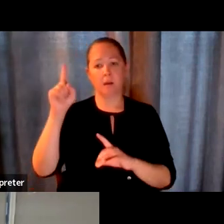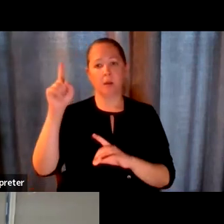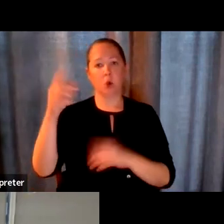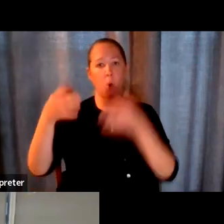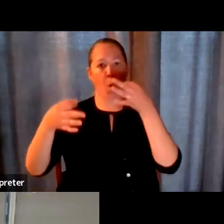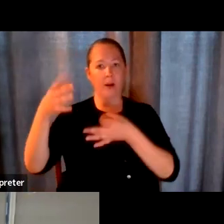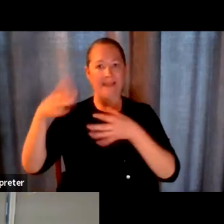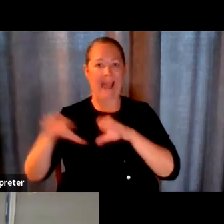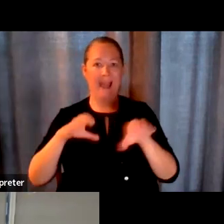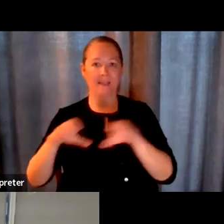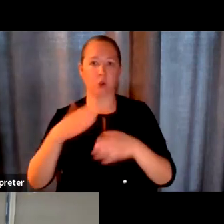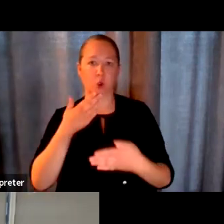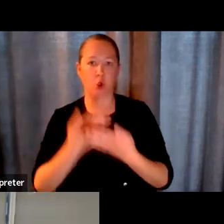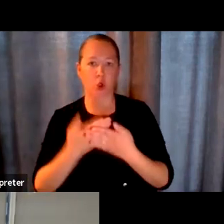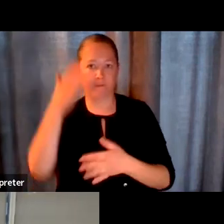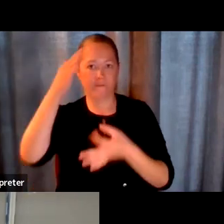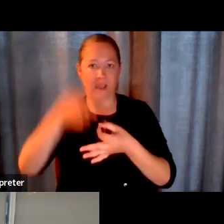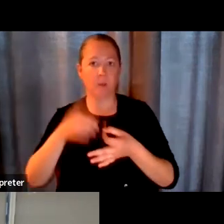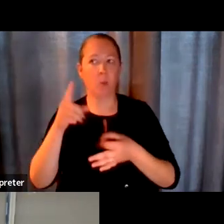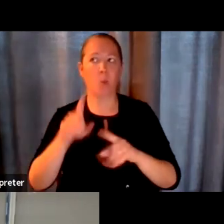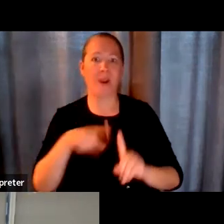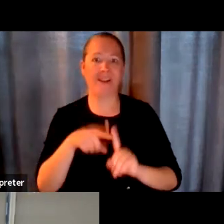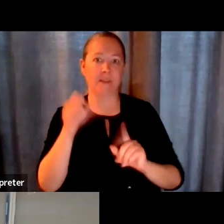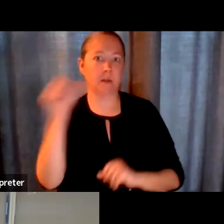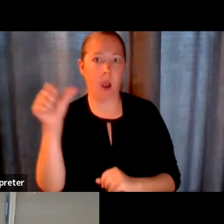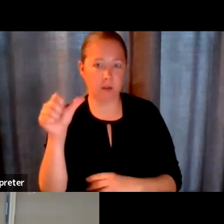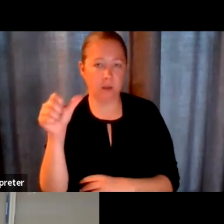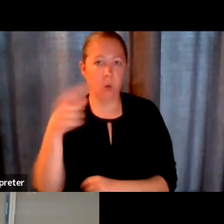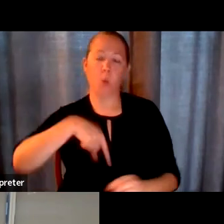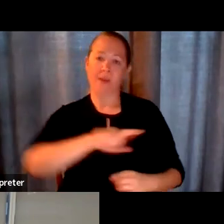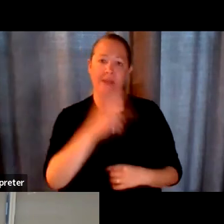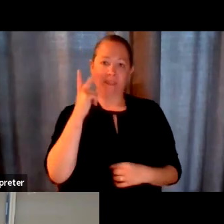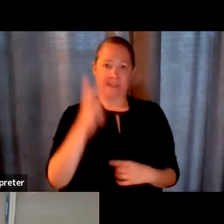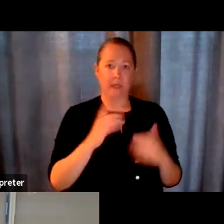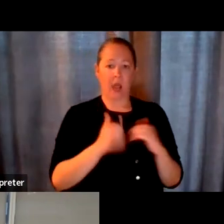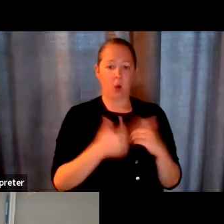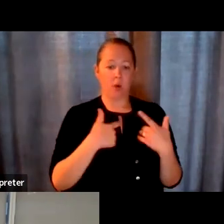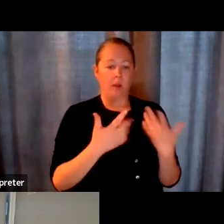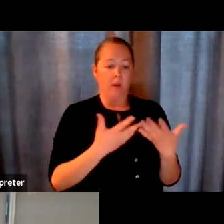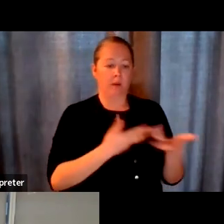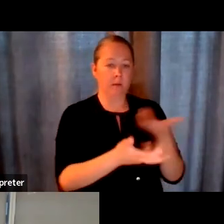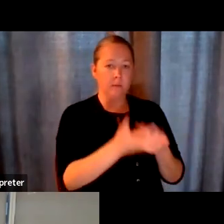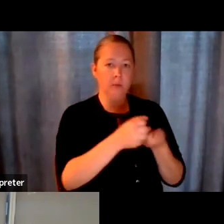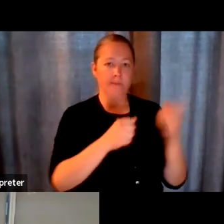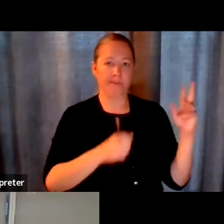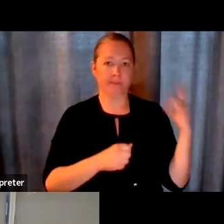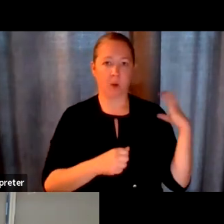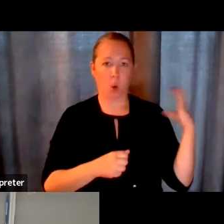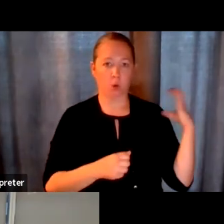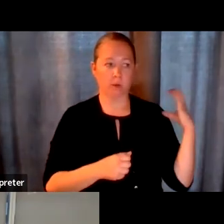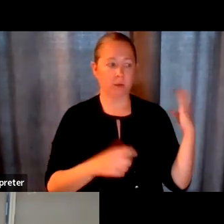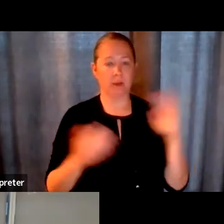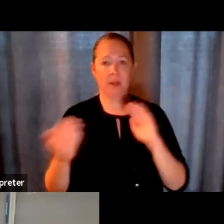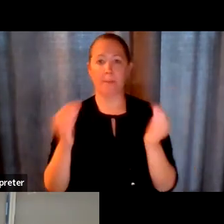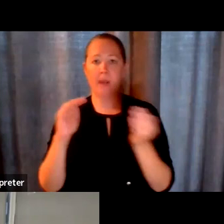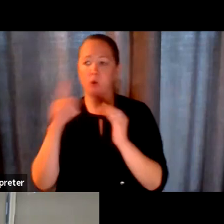it just frankly is not. I mean, we have seen the way that it treats Coach Kennedy versus the way it treated students of minority